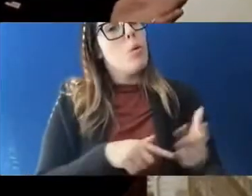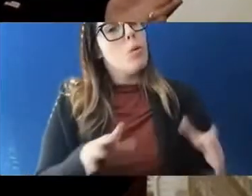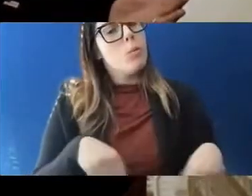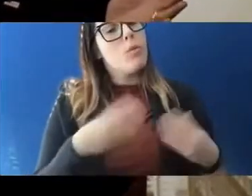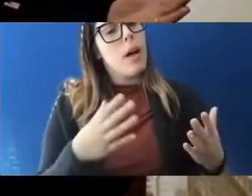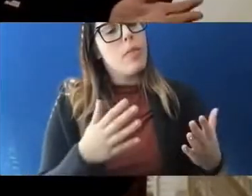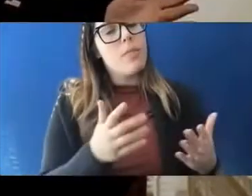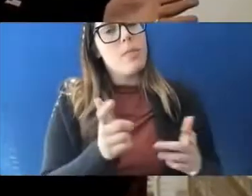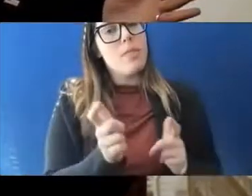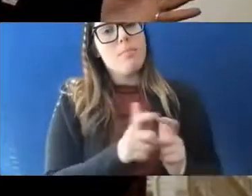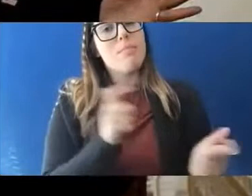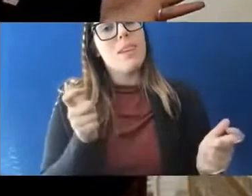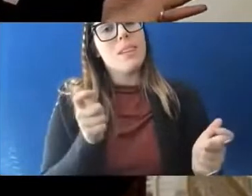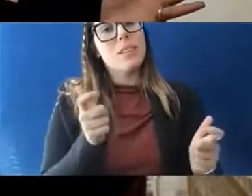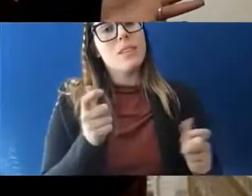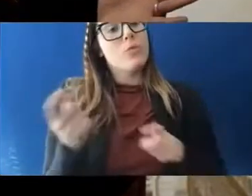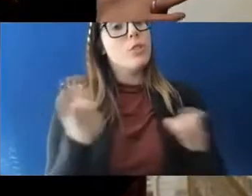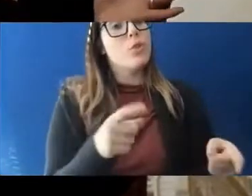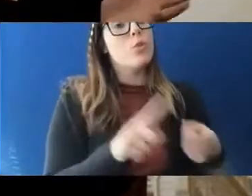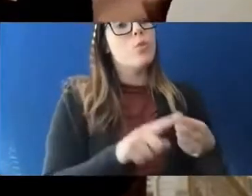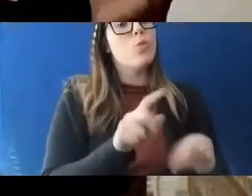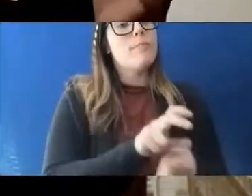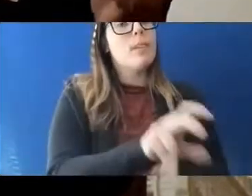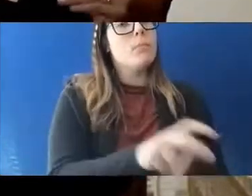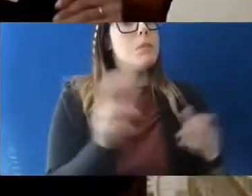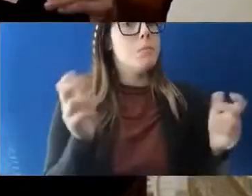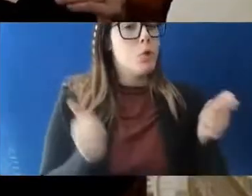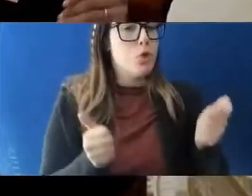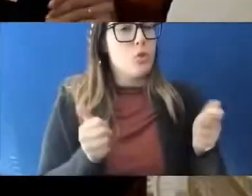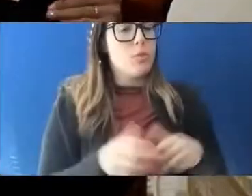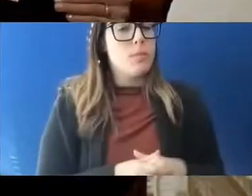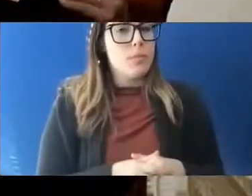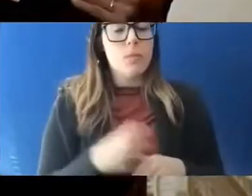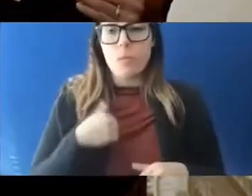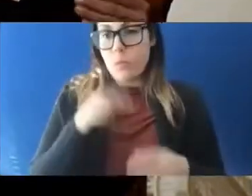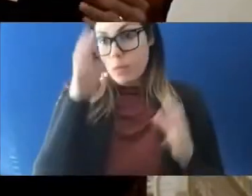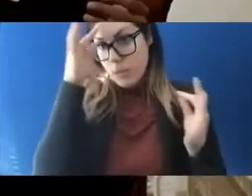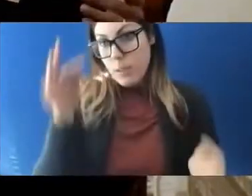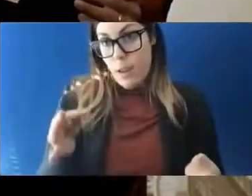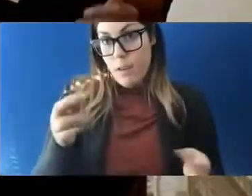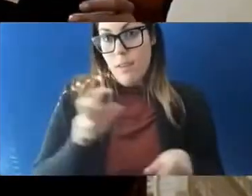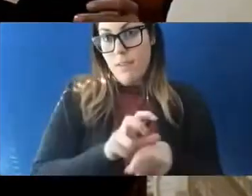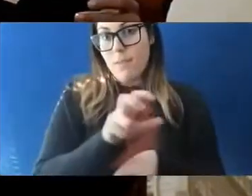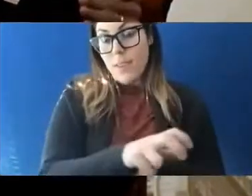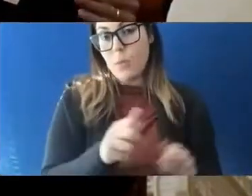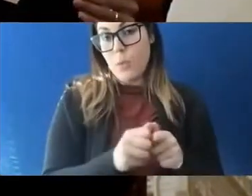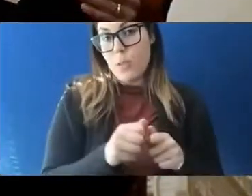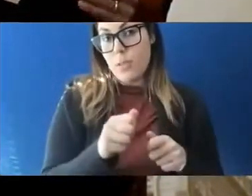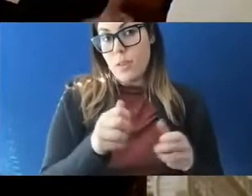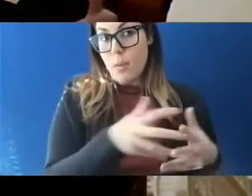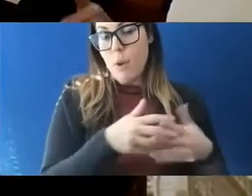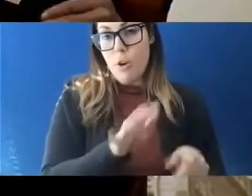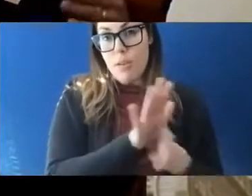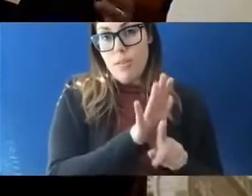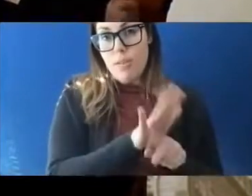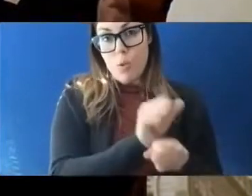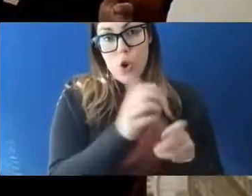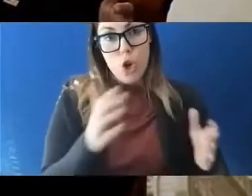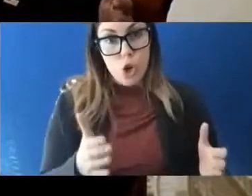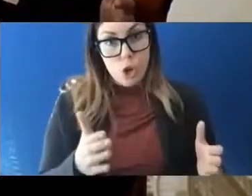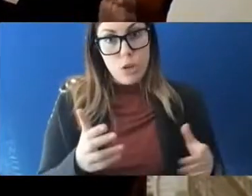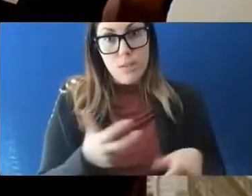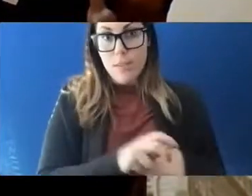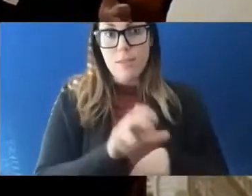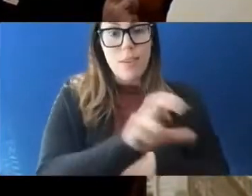greatest return on our investments. And we have decided that investing in America's workers, investing